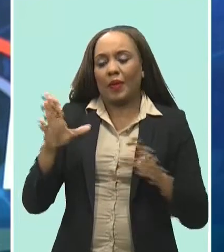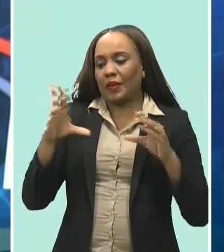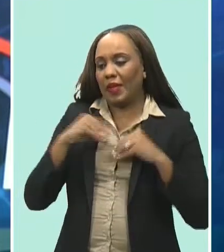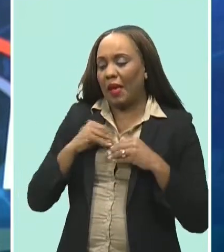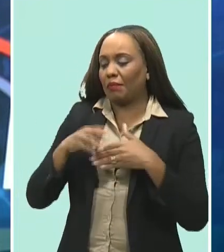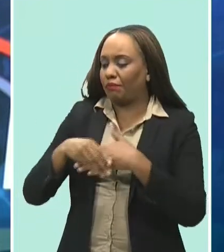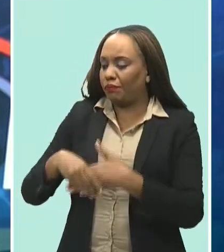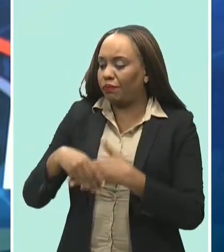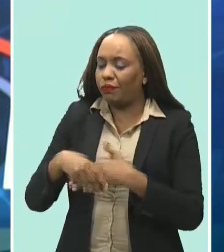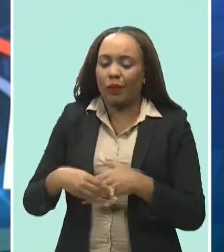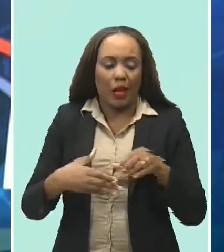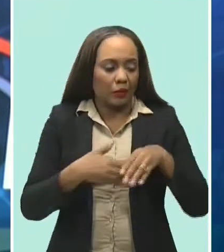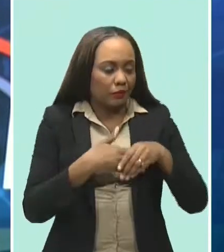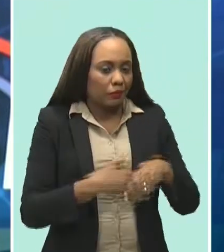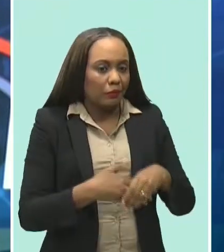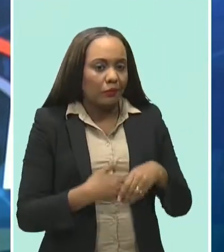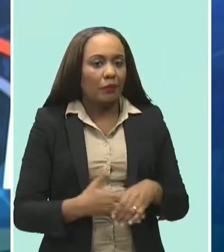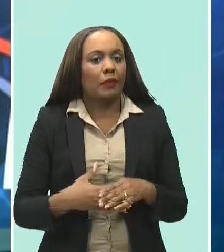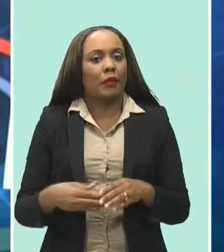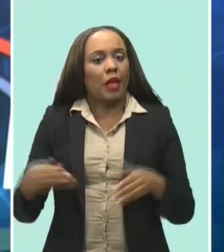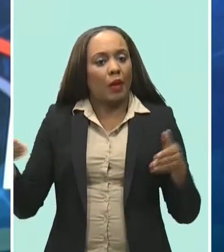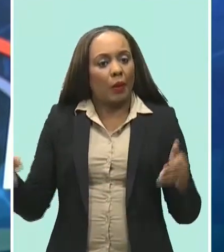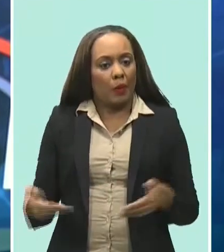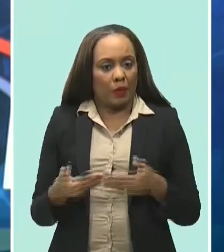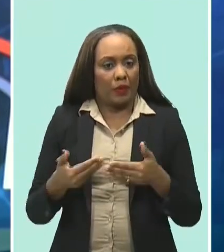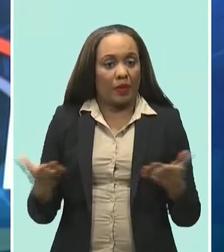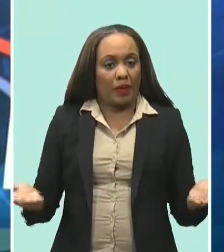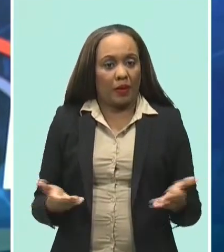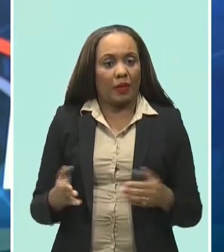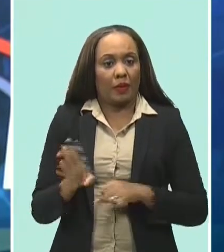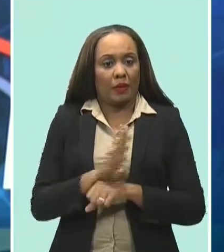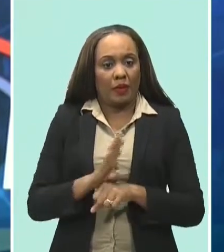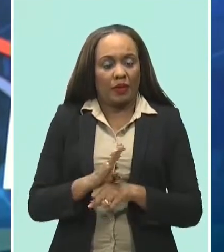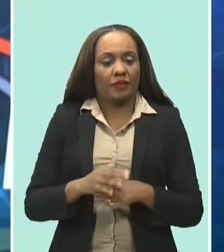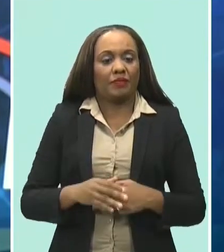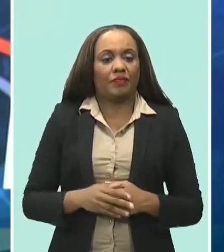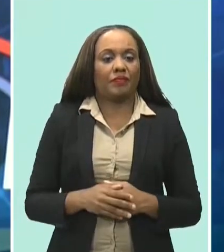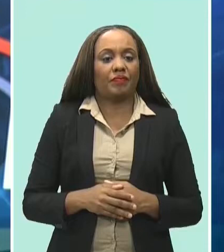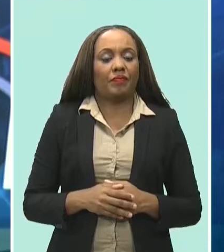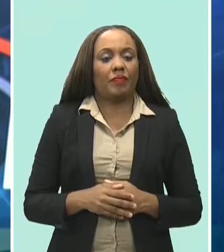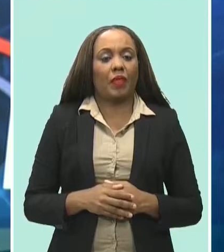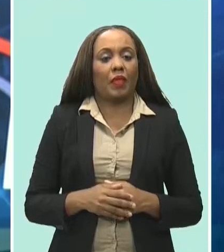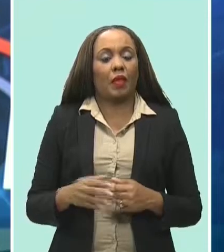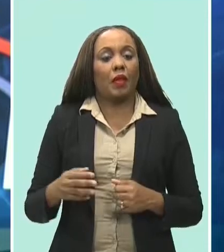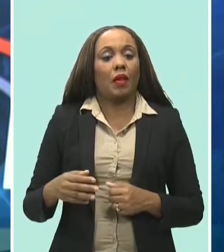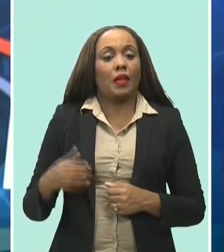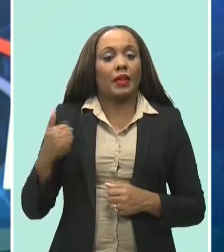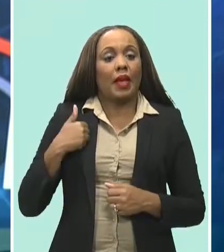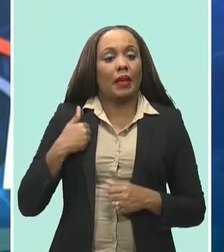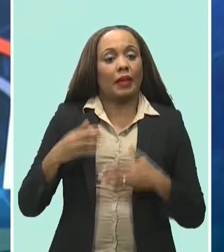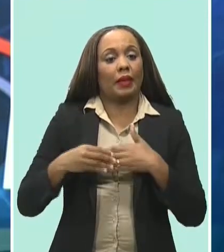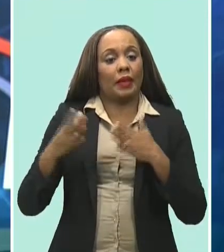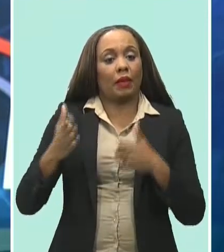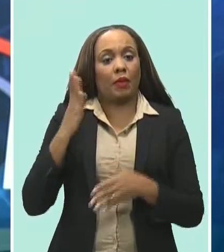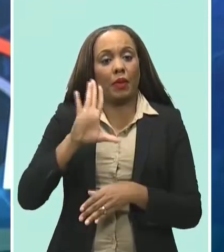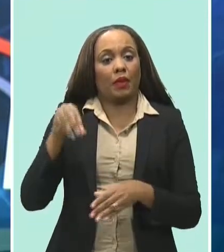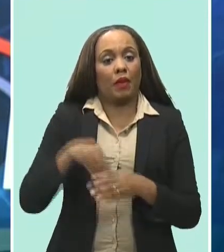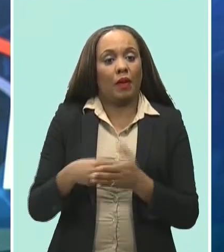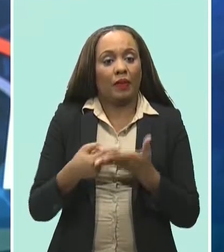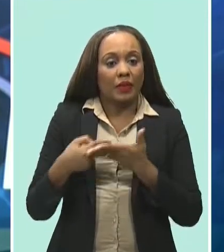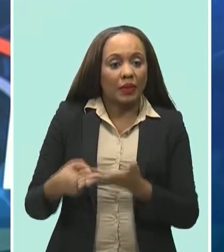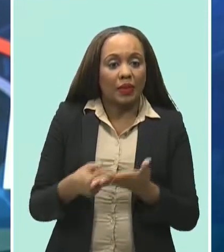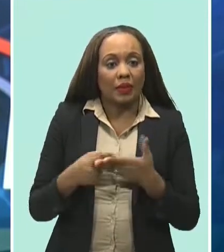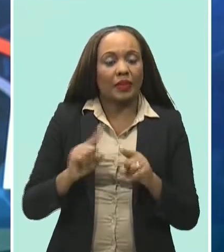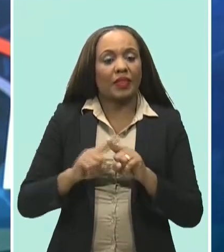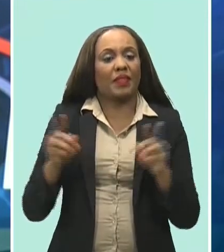current chair of CARICOM and host of this meeting. While in Barbados, the Canadian leader will participate in group discussions and bilateral